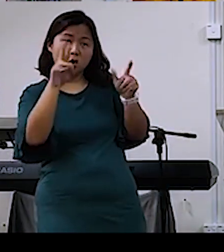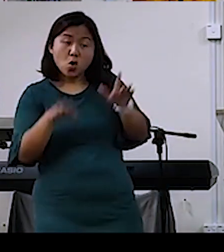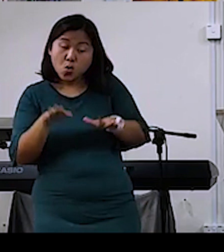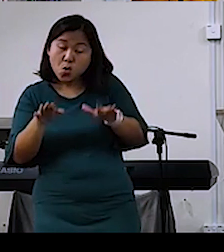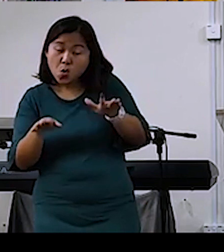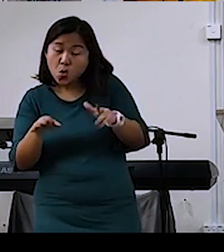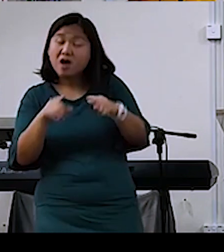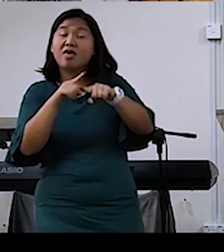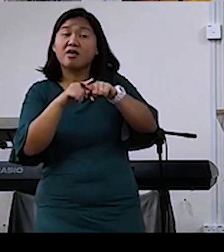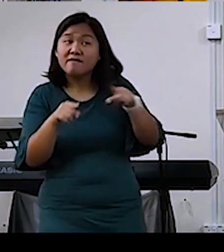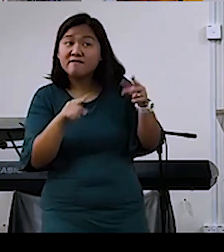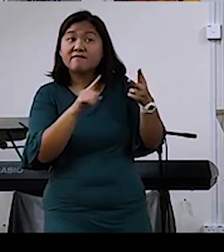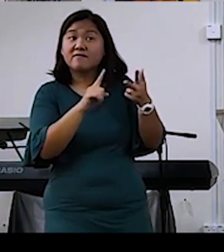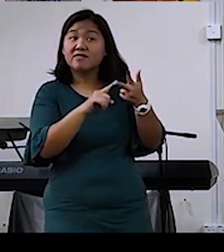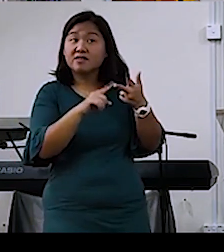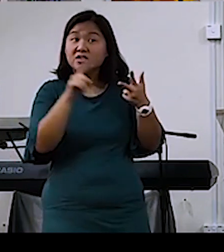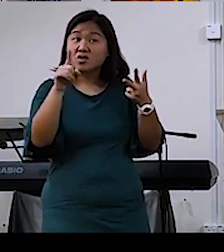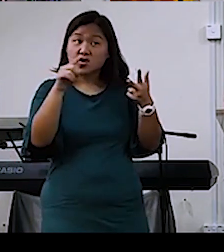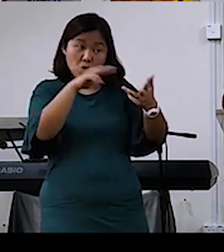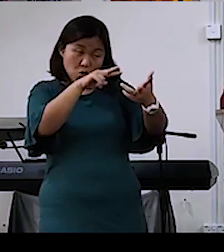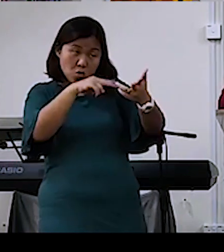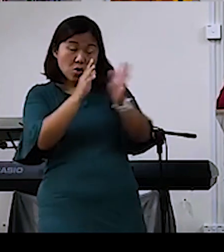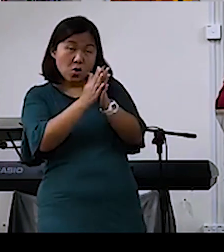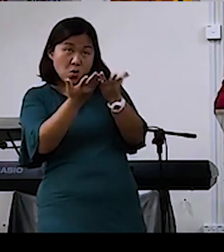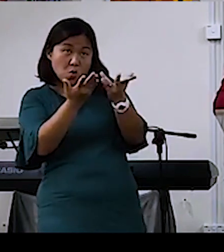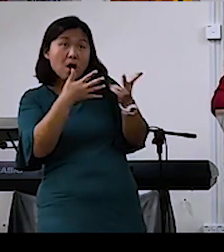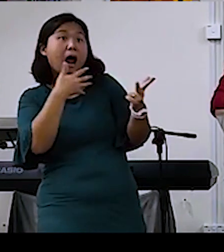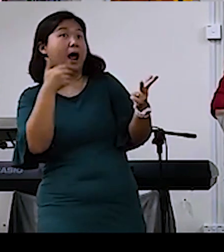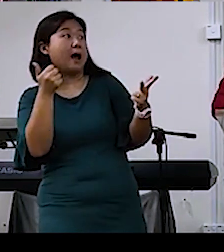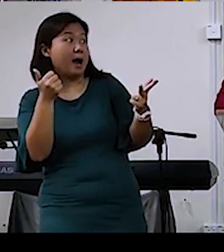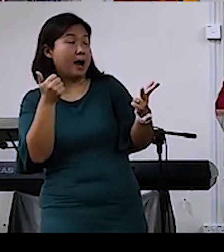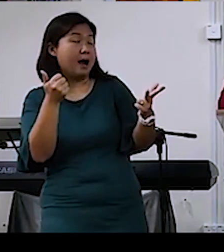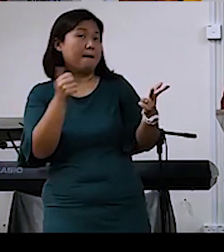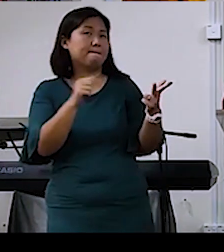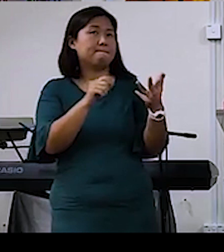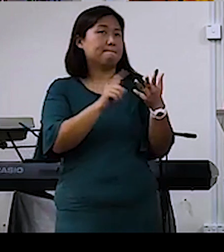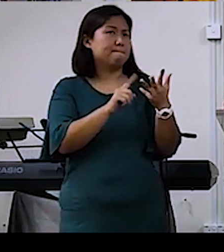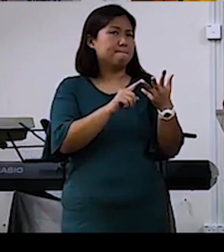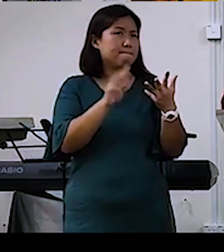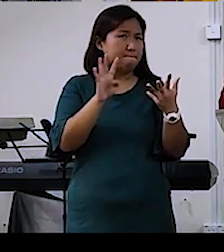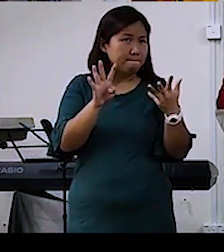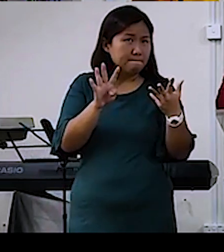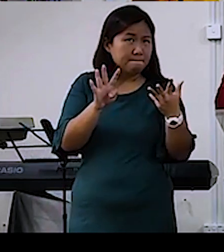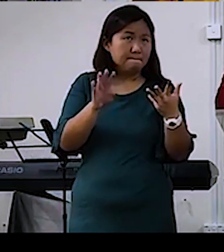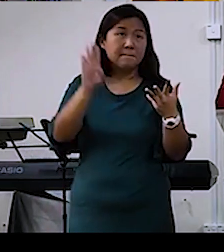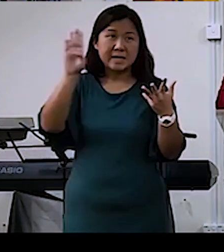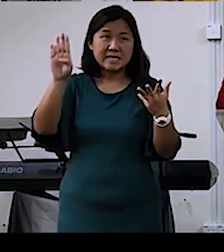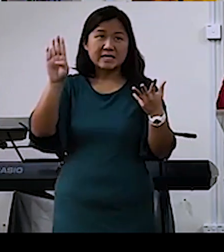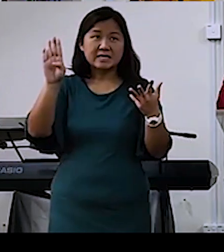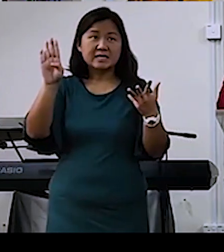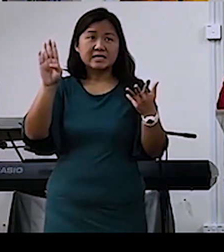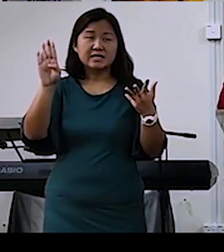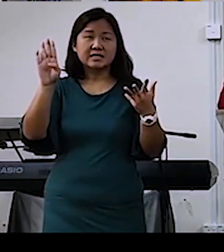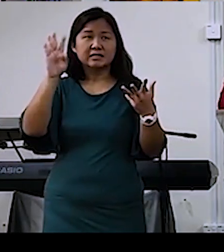will be different. And then you handle the word of God in a God-honoring way. And B, but